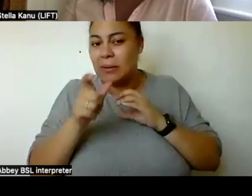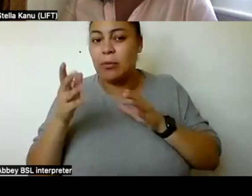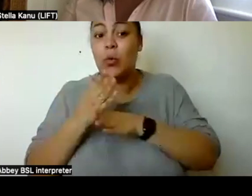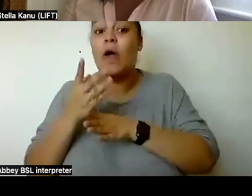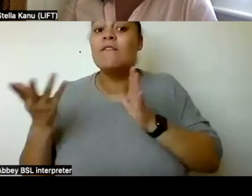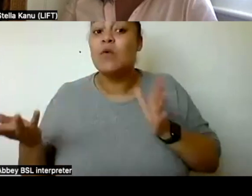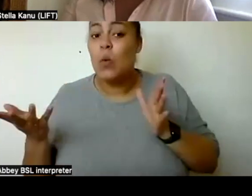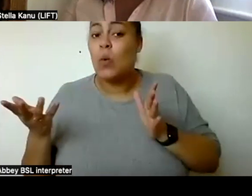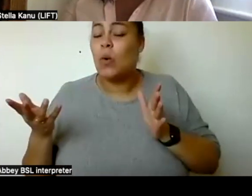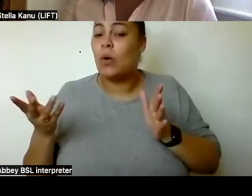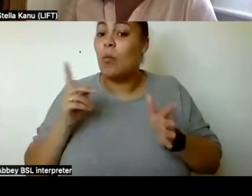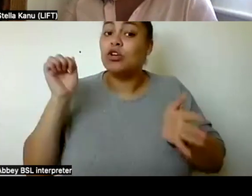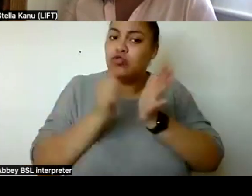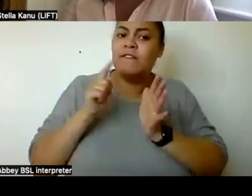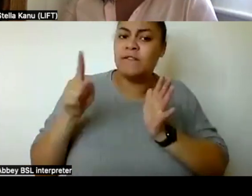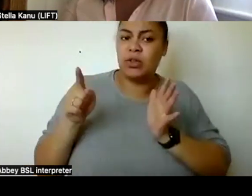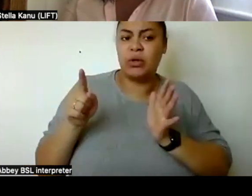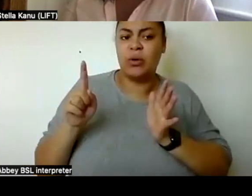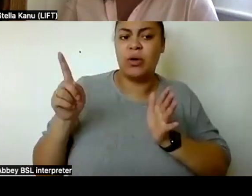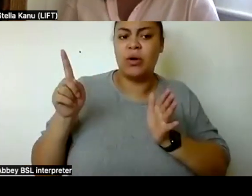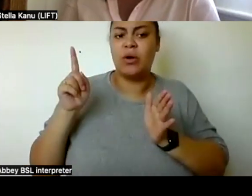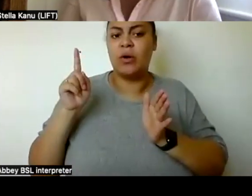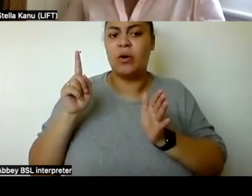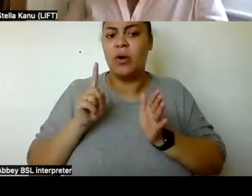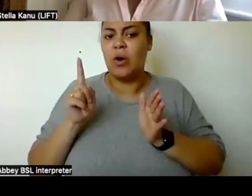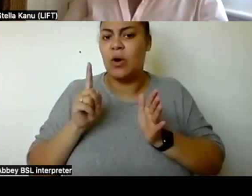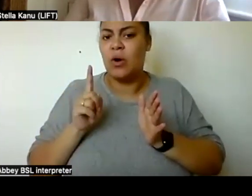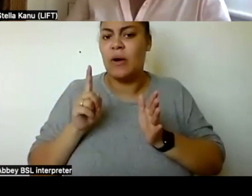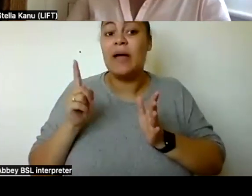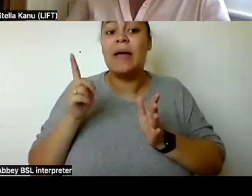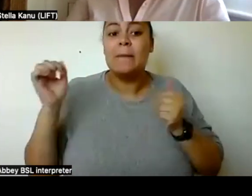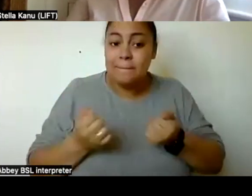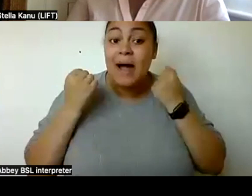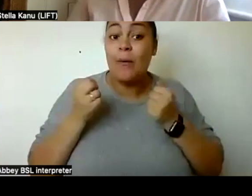right for you and to work it out together. So yeah, for me, power of conversation.